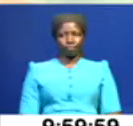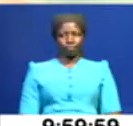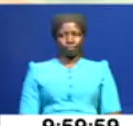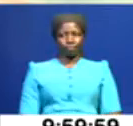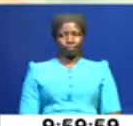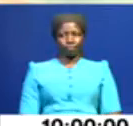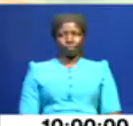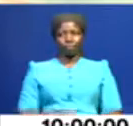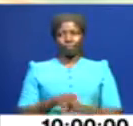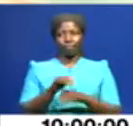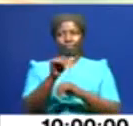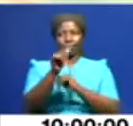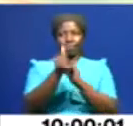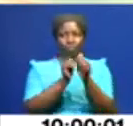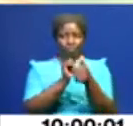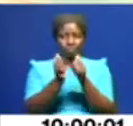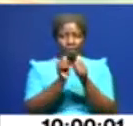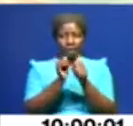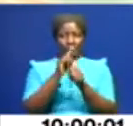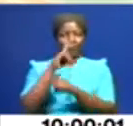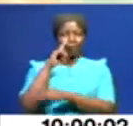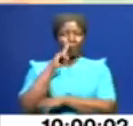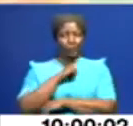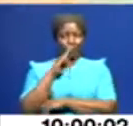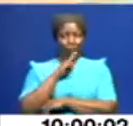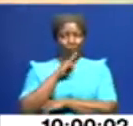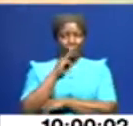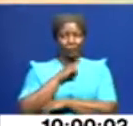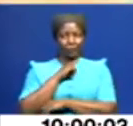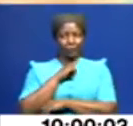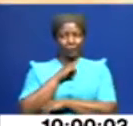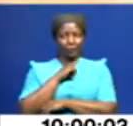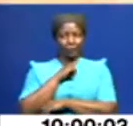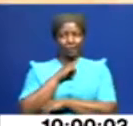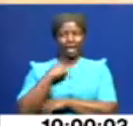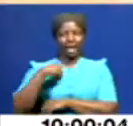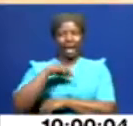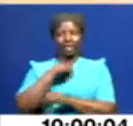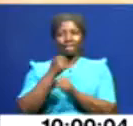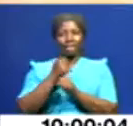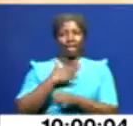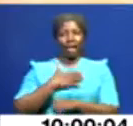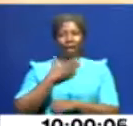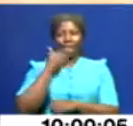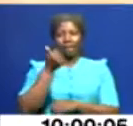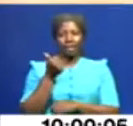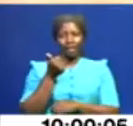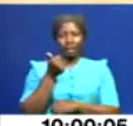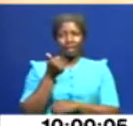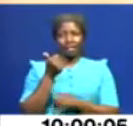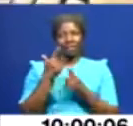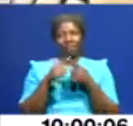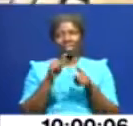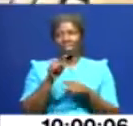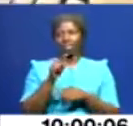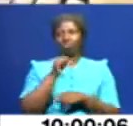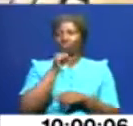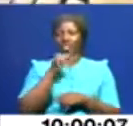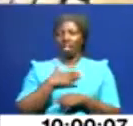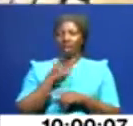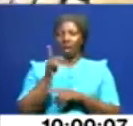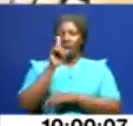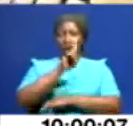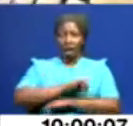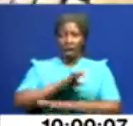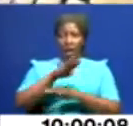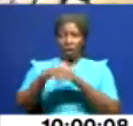The game was tough. We did our best, but it's not our day. All